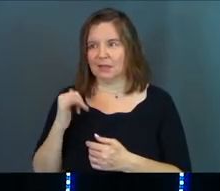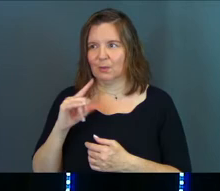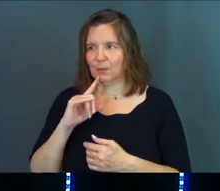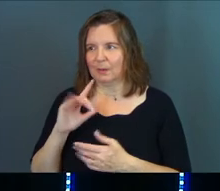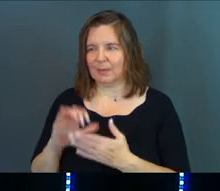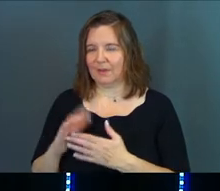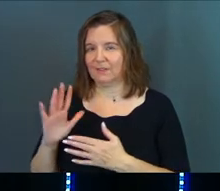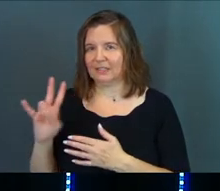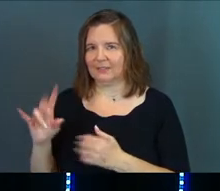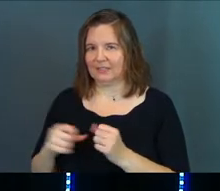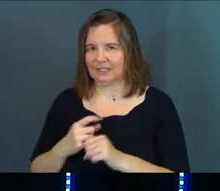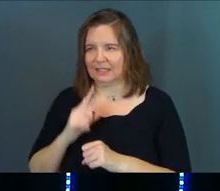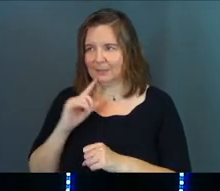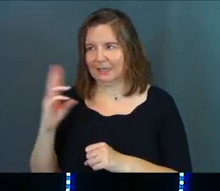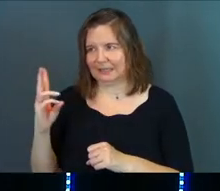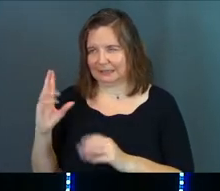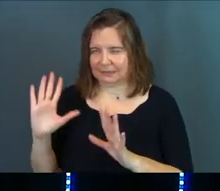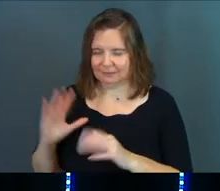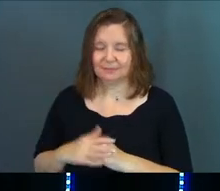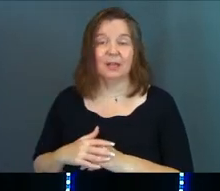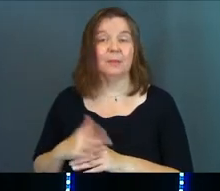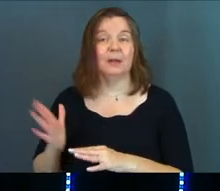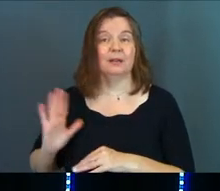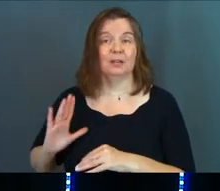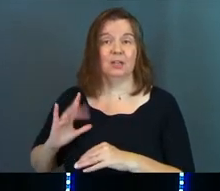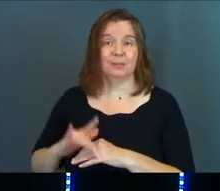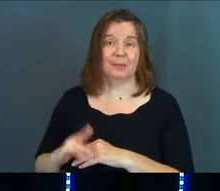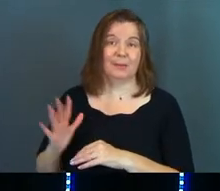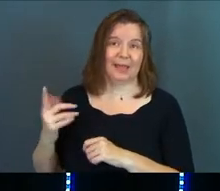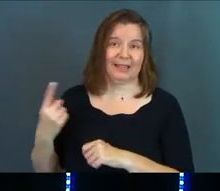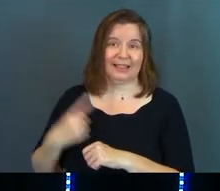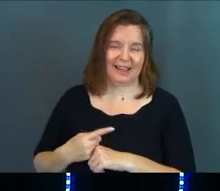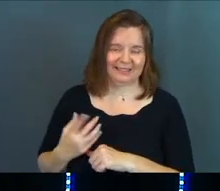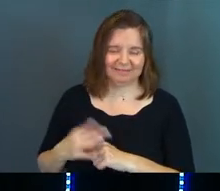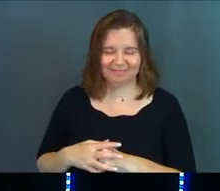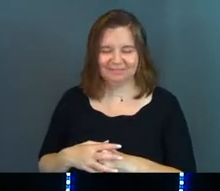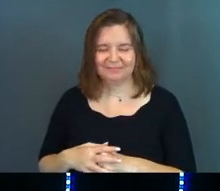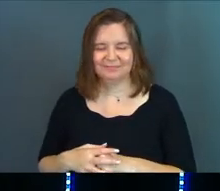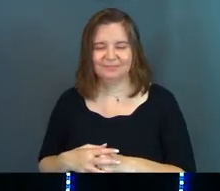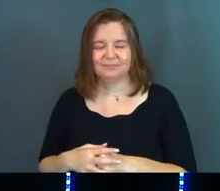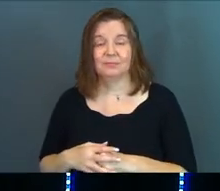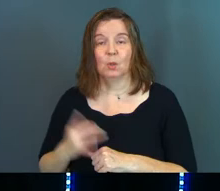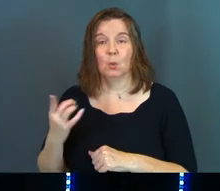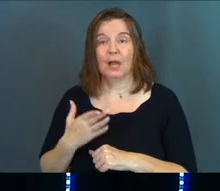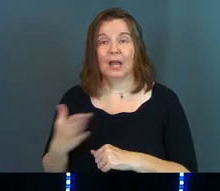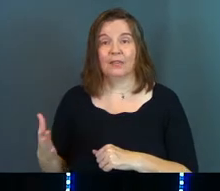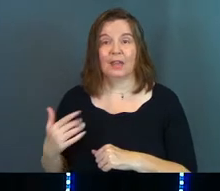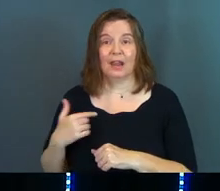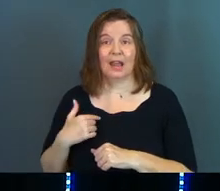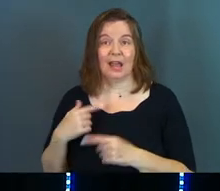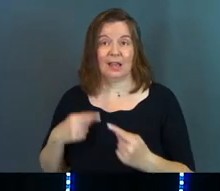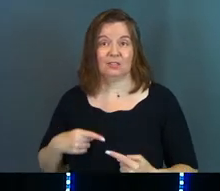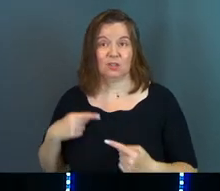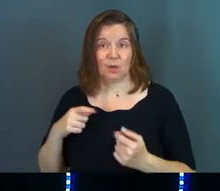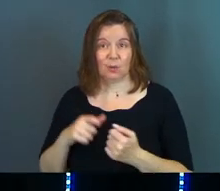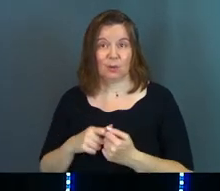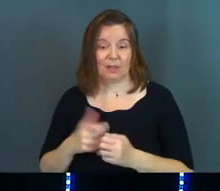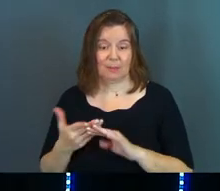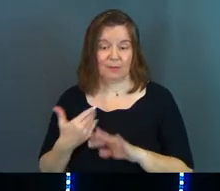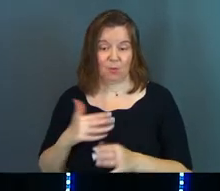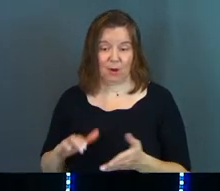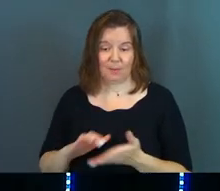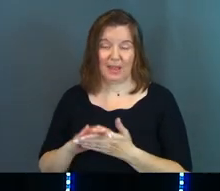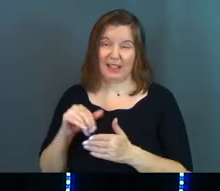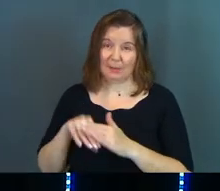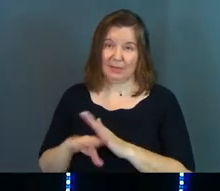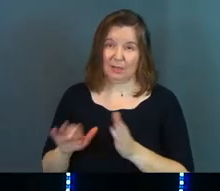we're married for 57 years. It's been six, but early on, back in the day, one thing that I had struggled with before our marriage